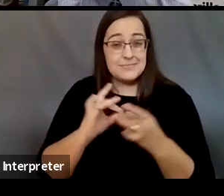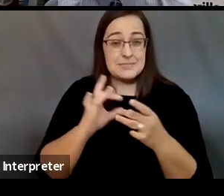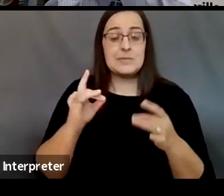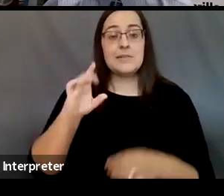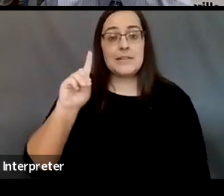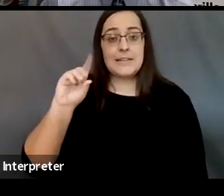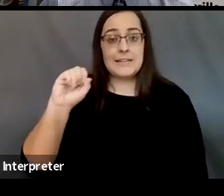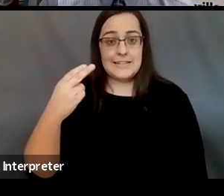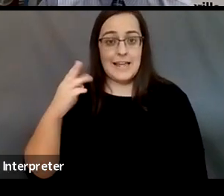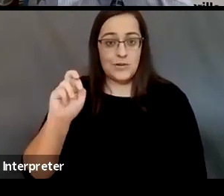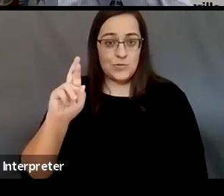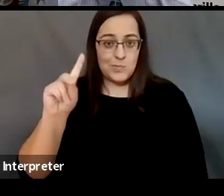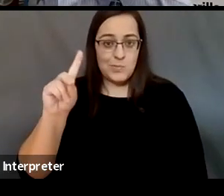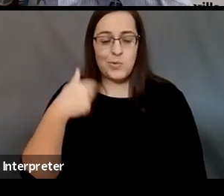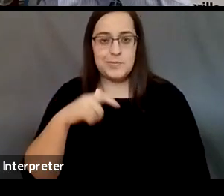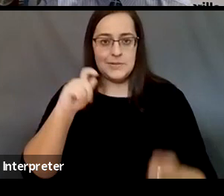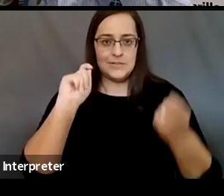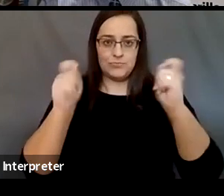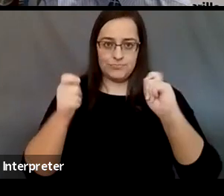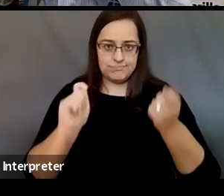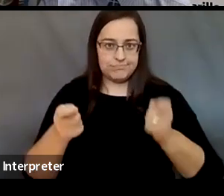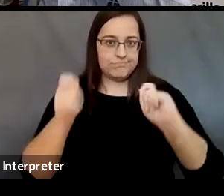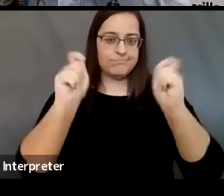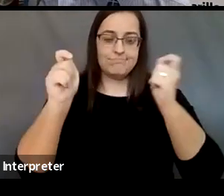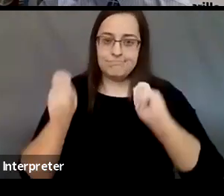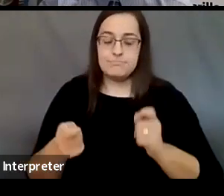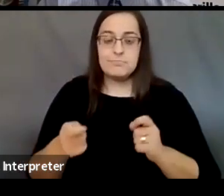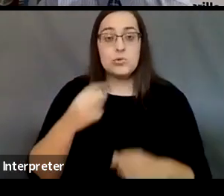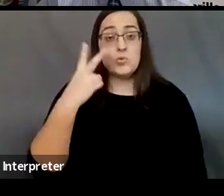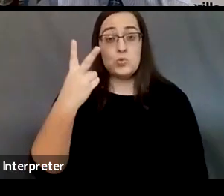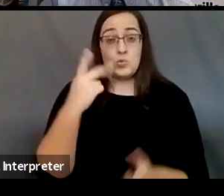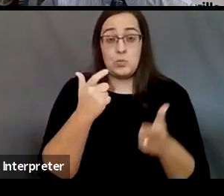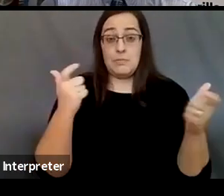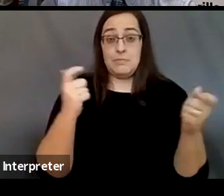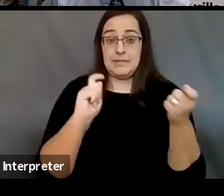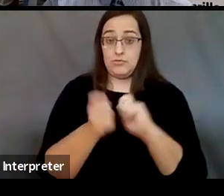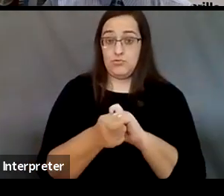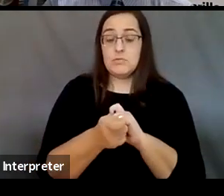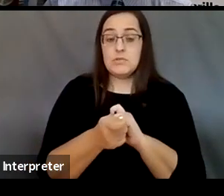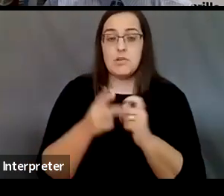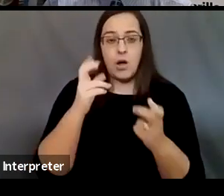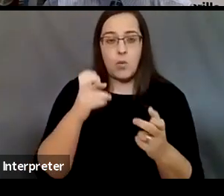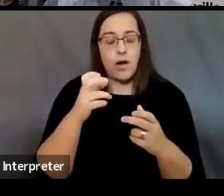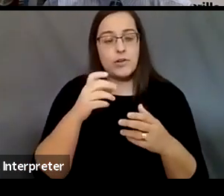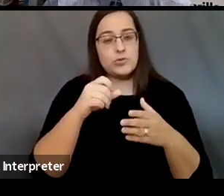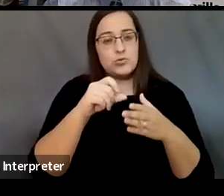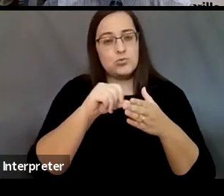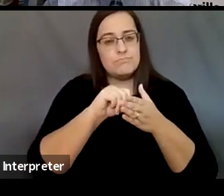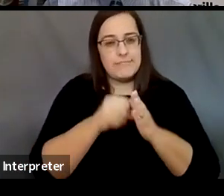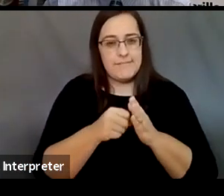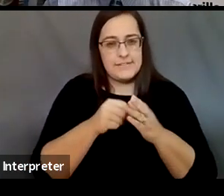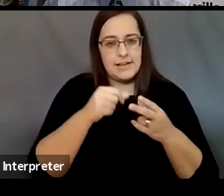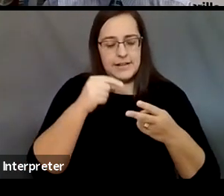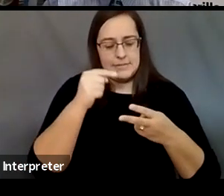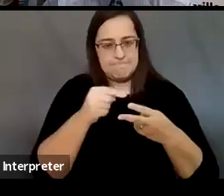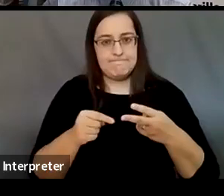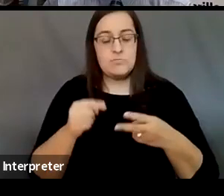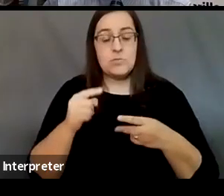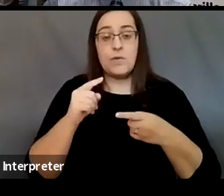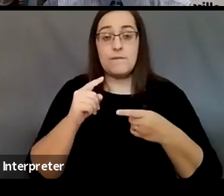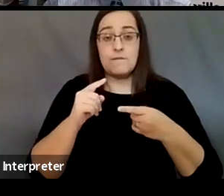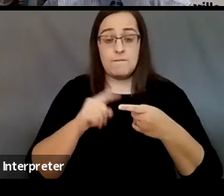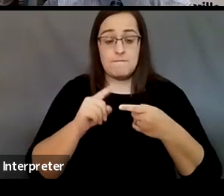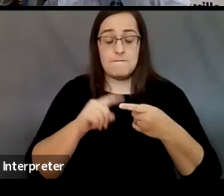the dashboard, and so there's two major changes to the dashboard that I want to draw your attention to. The first